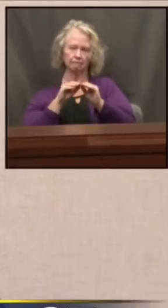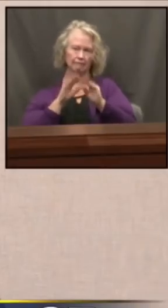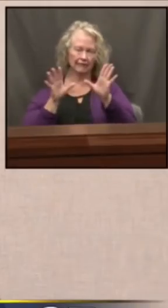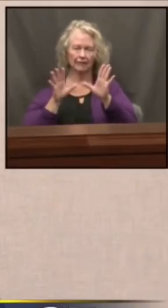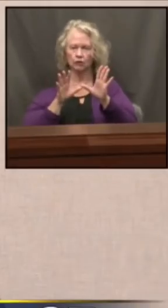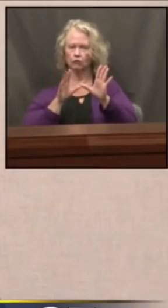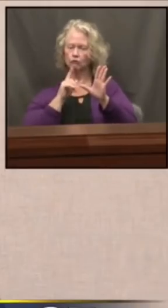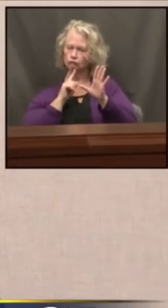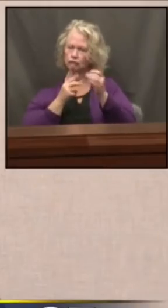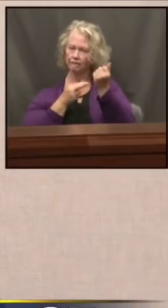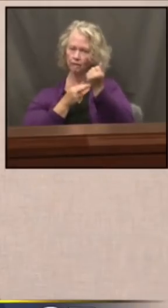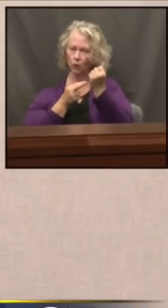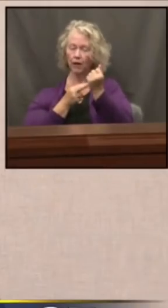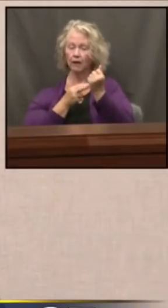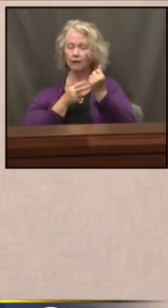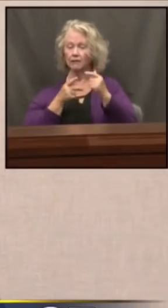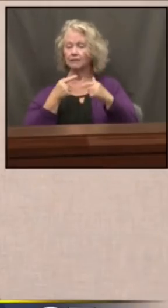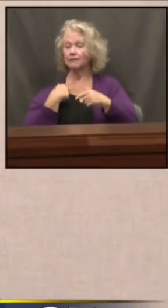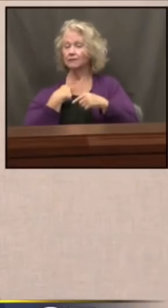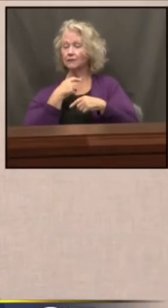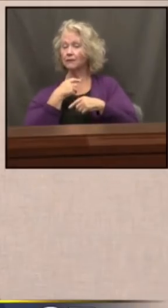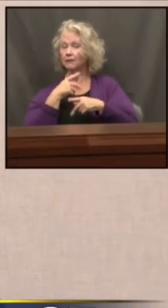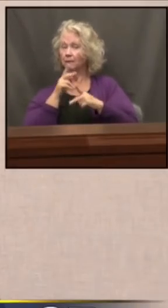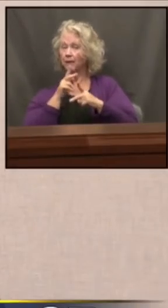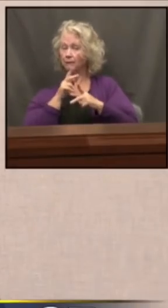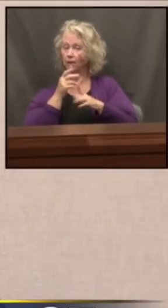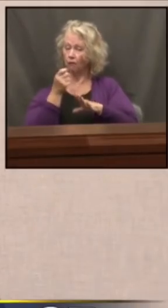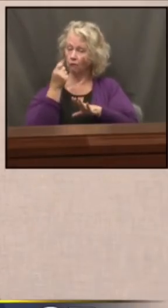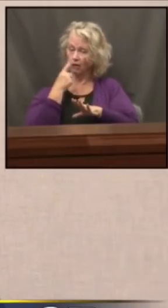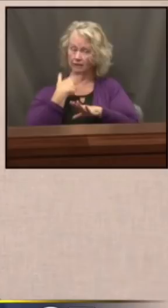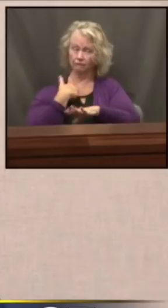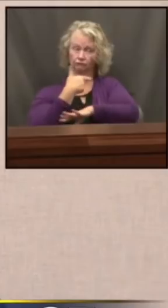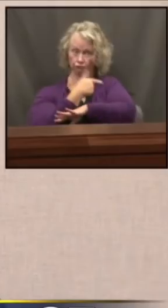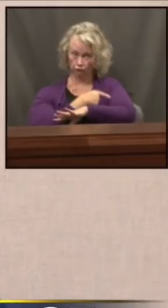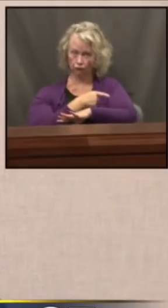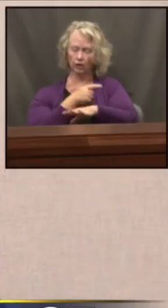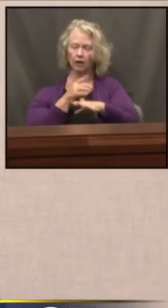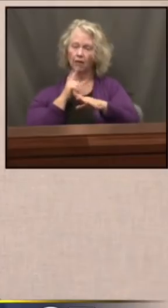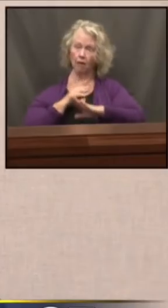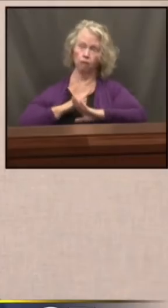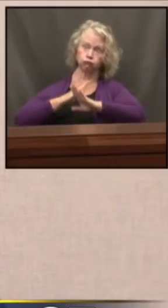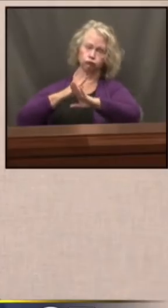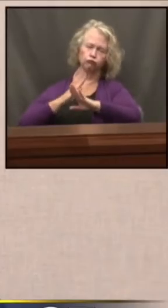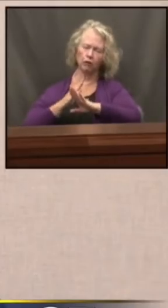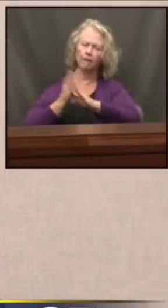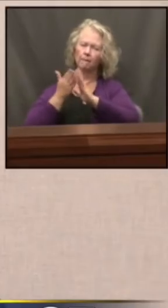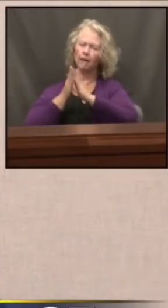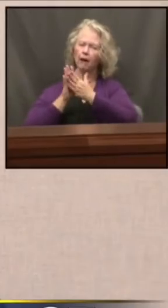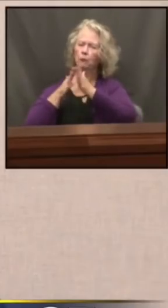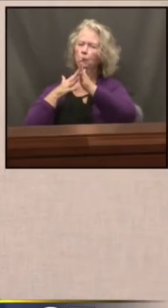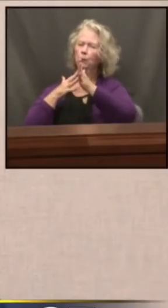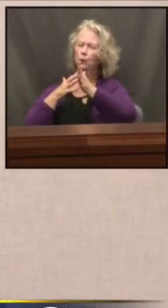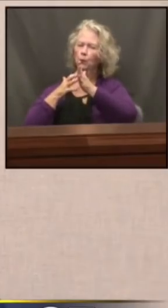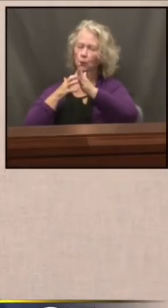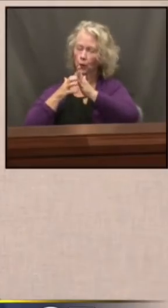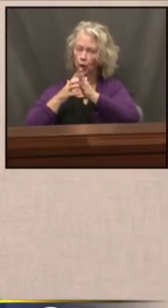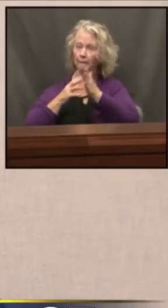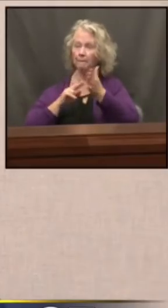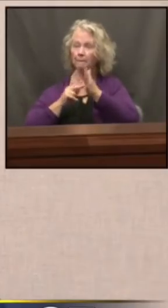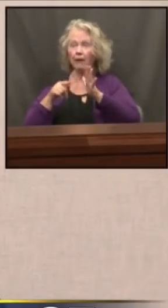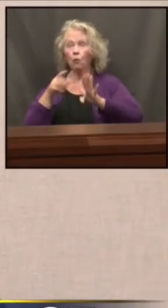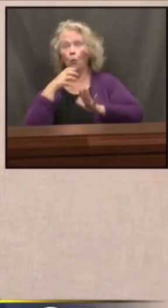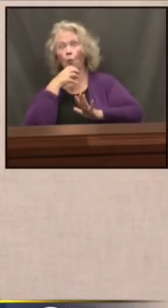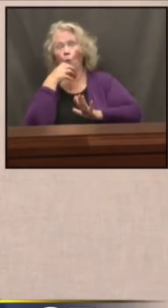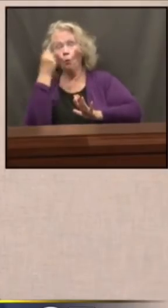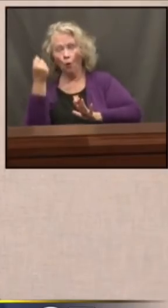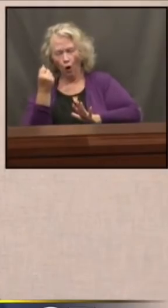your immunity wanes over time and are the greatest group to potentially benefit from a booster. So I think